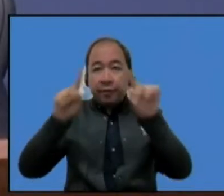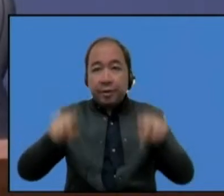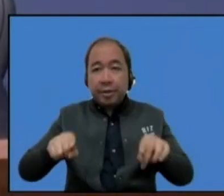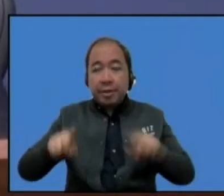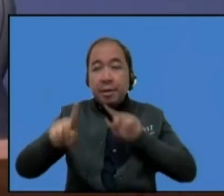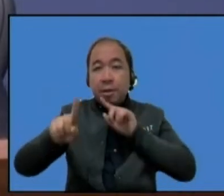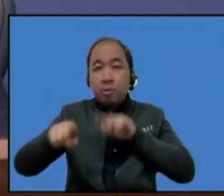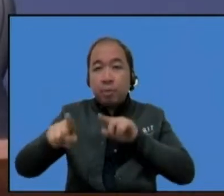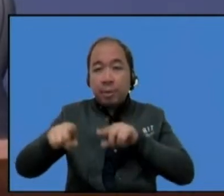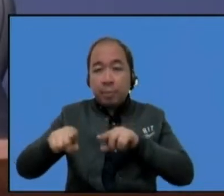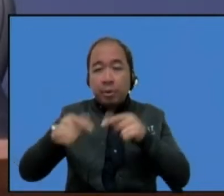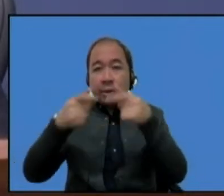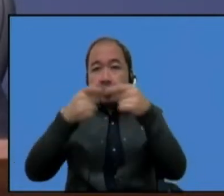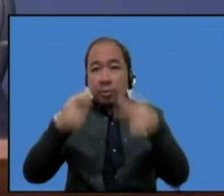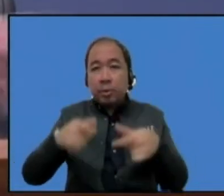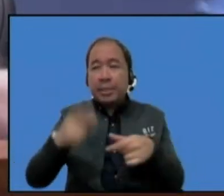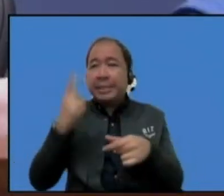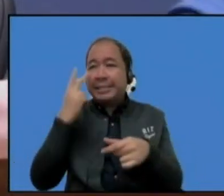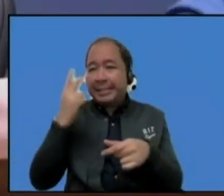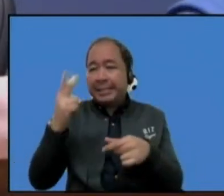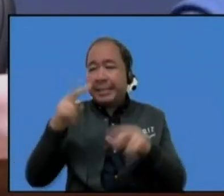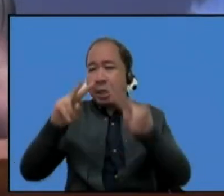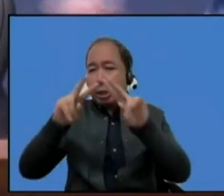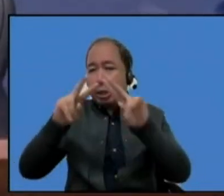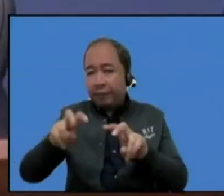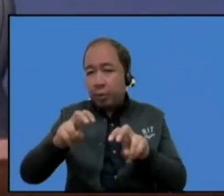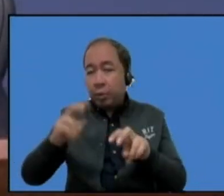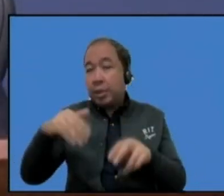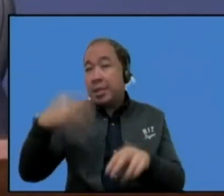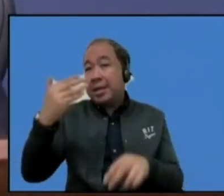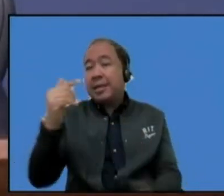considered on Thursday.